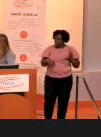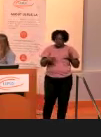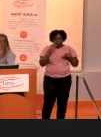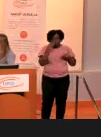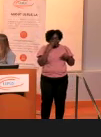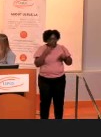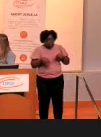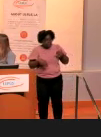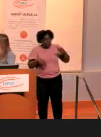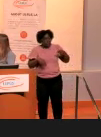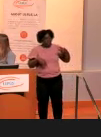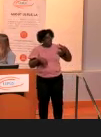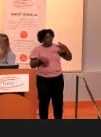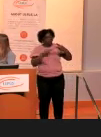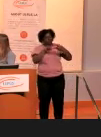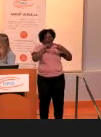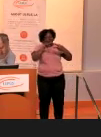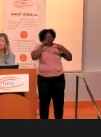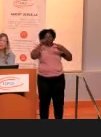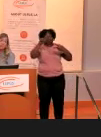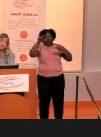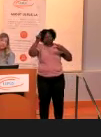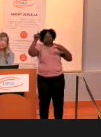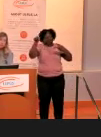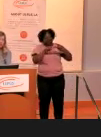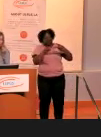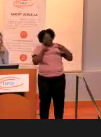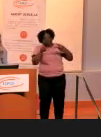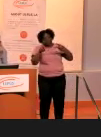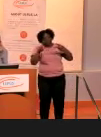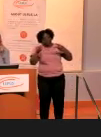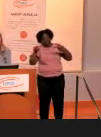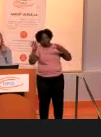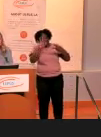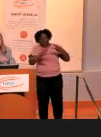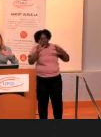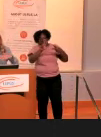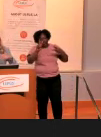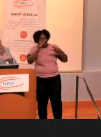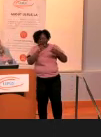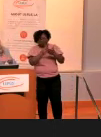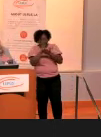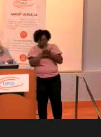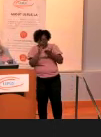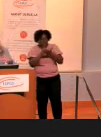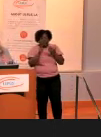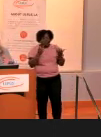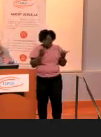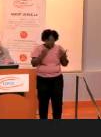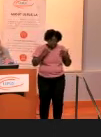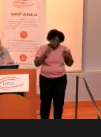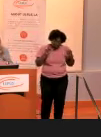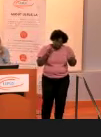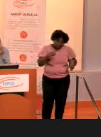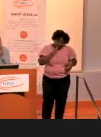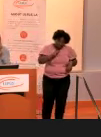where you see a significant difference for complete response at 32 weeks. So you have to be